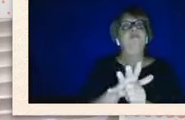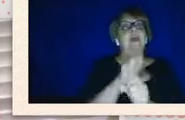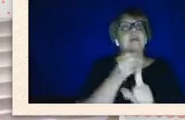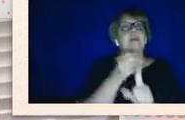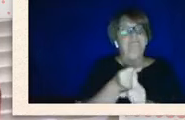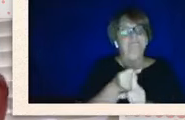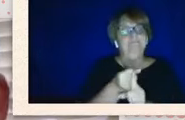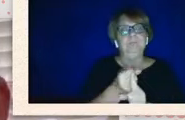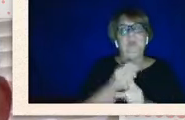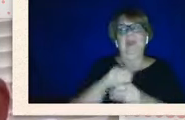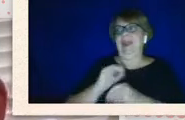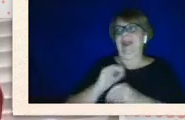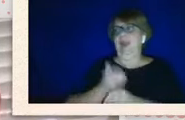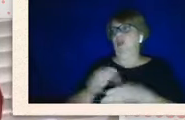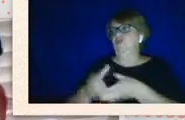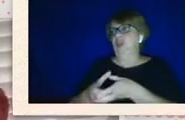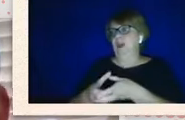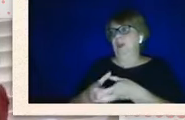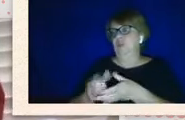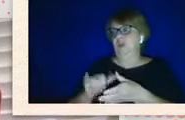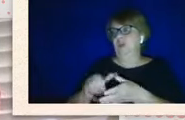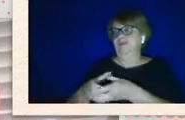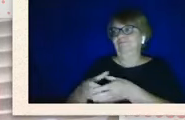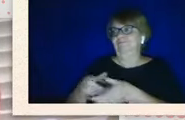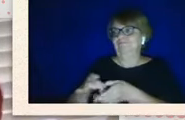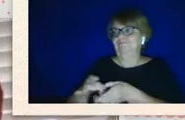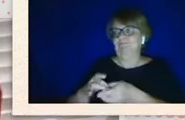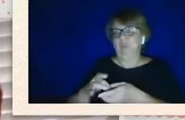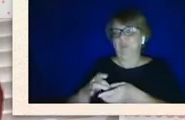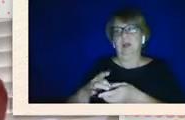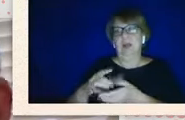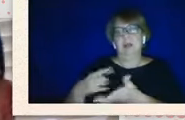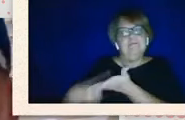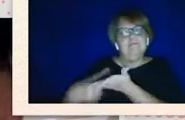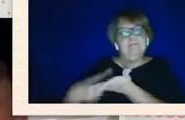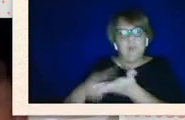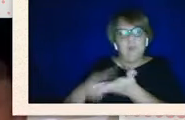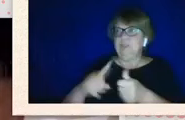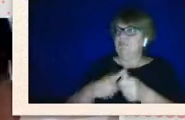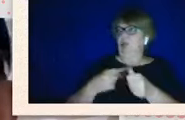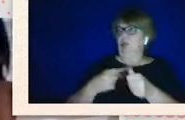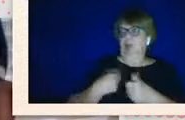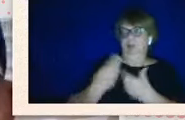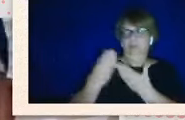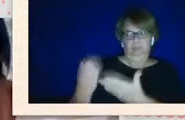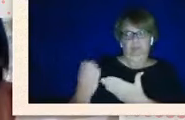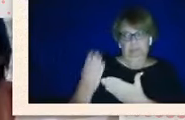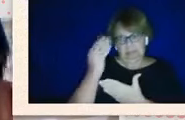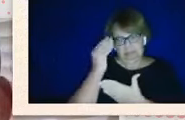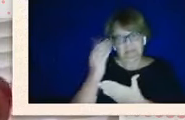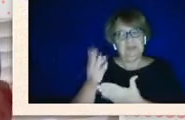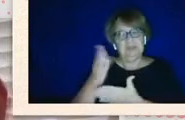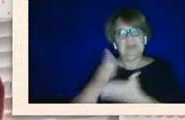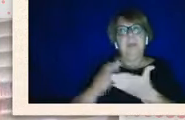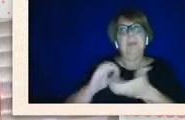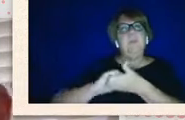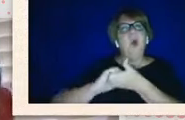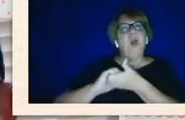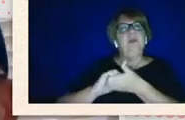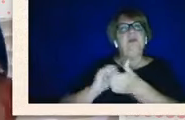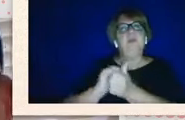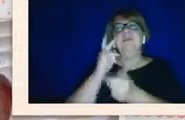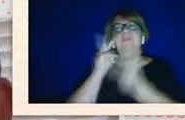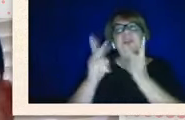chapter, our coalition, began having these conversations, it was one of the first things I mentioned to some of our partners with visual disabilities, like, hey, does